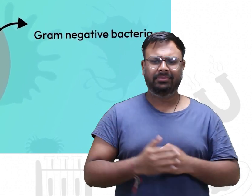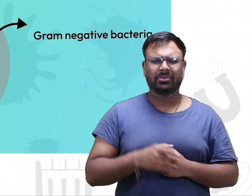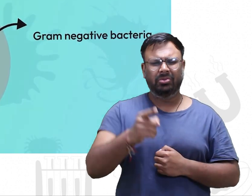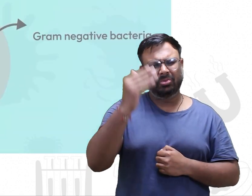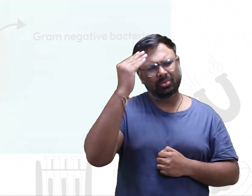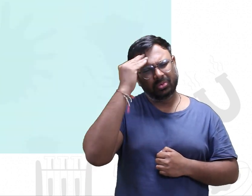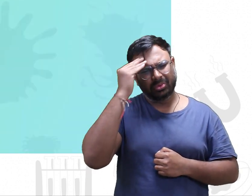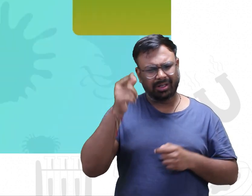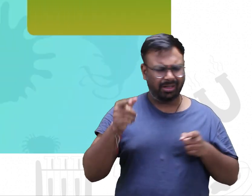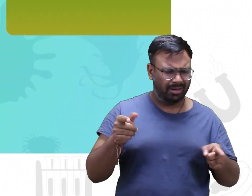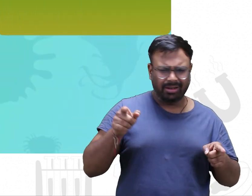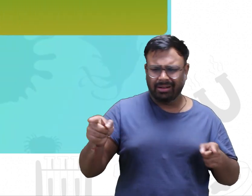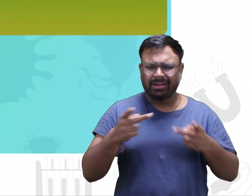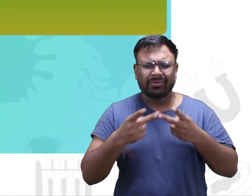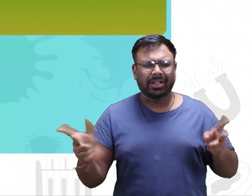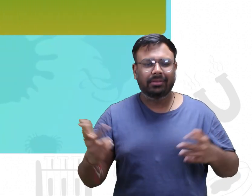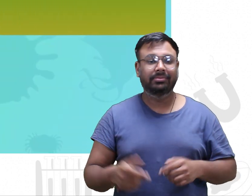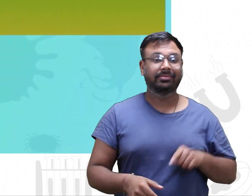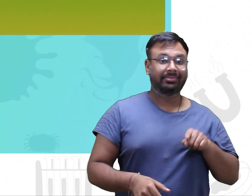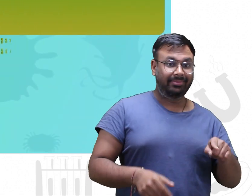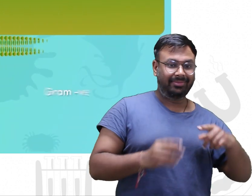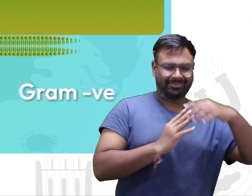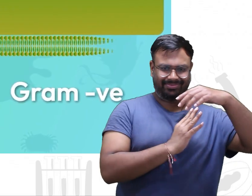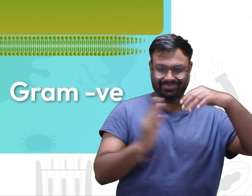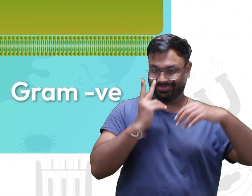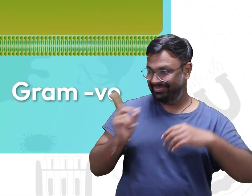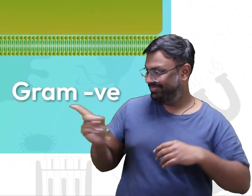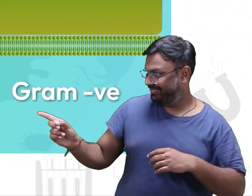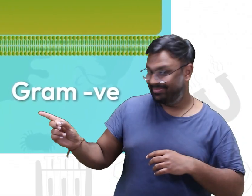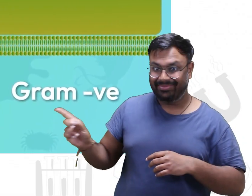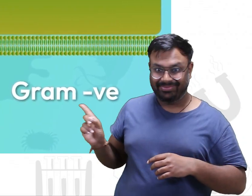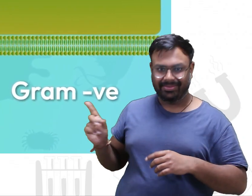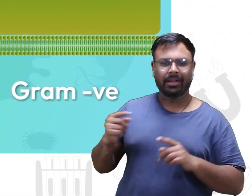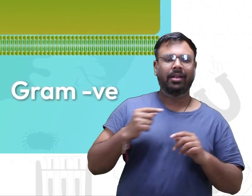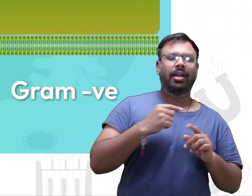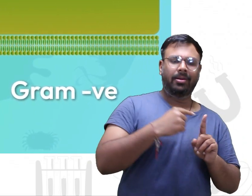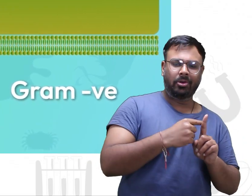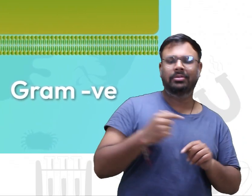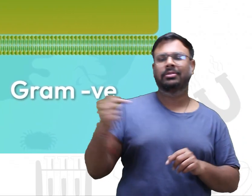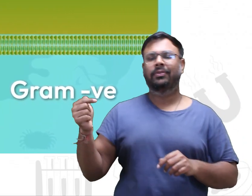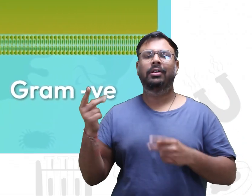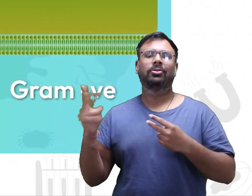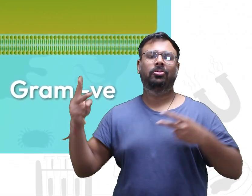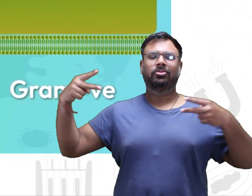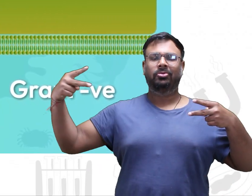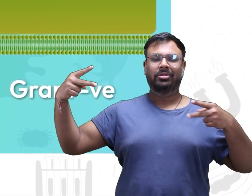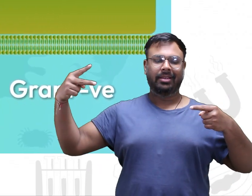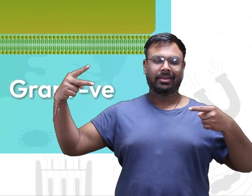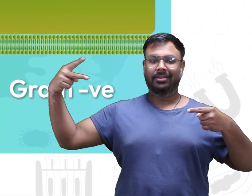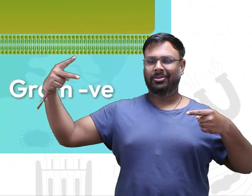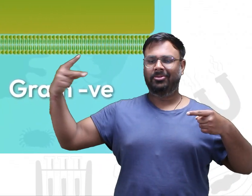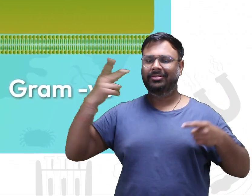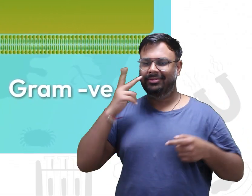bacteria. Do you know why this happens? Because gram-negative and gram-positive differ in their peptidoglycan composition.